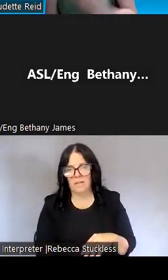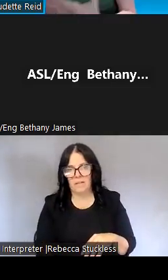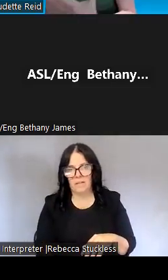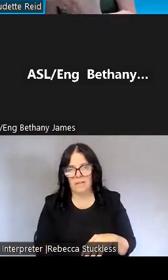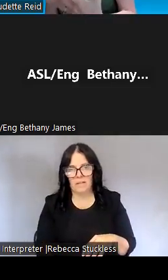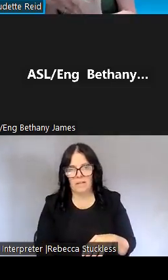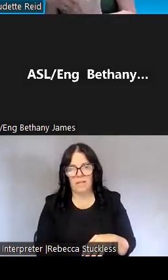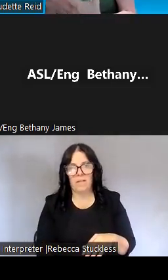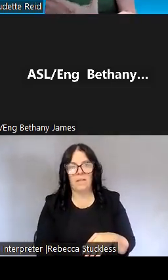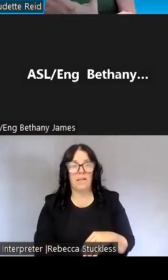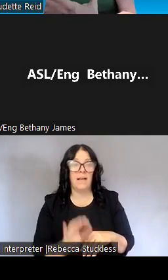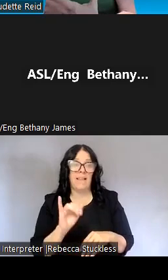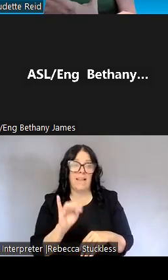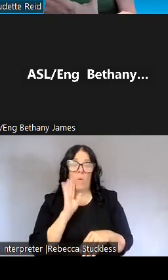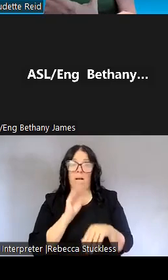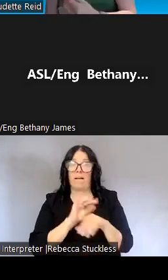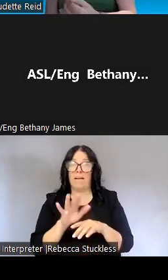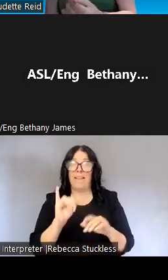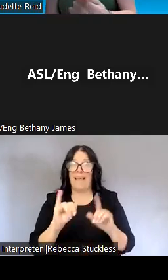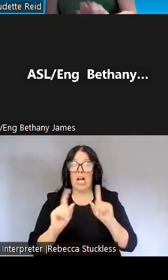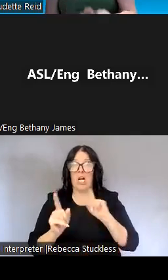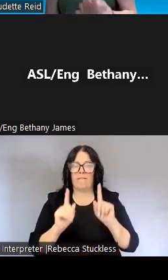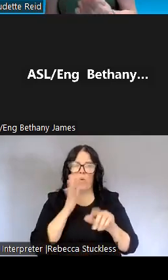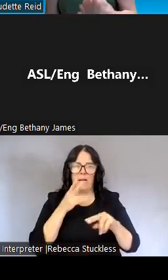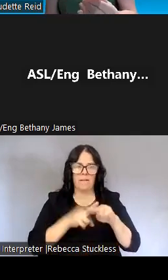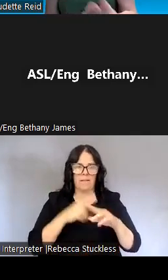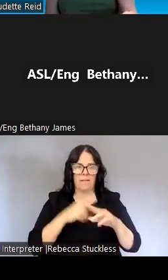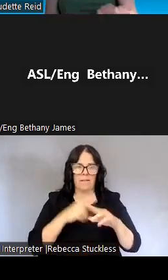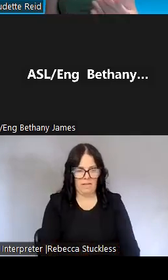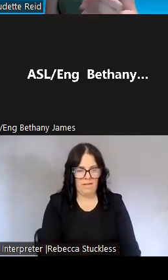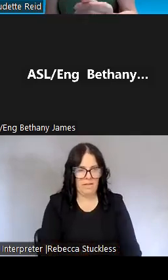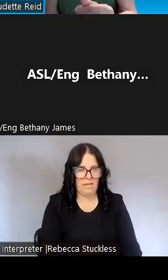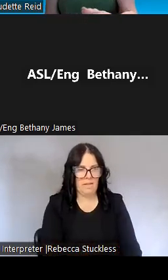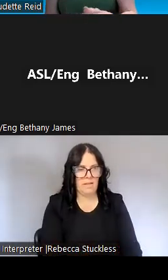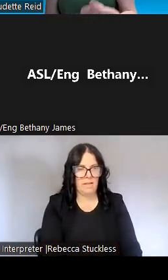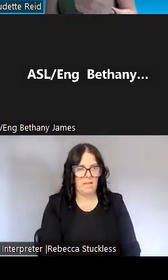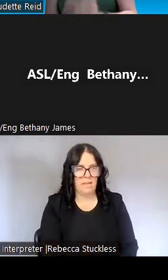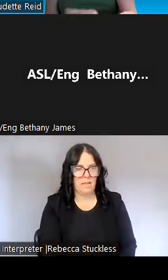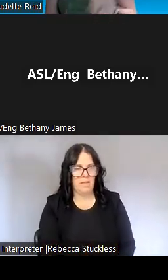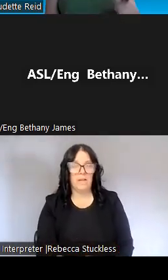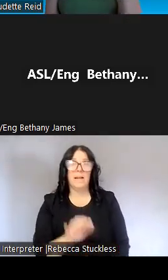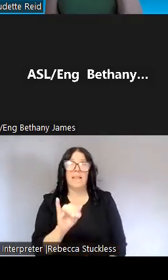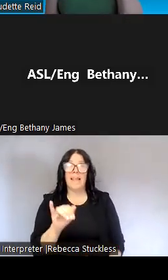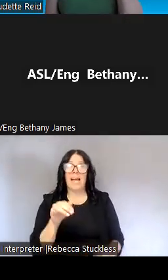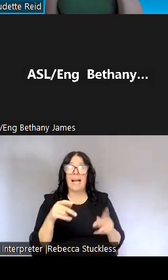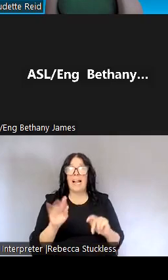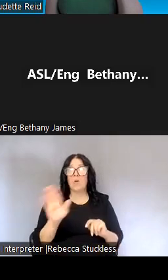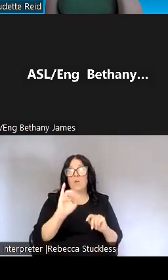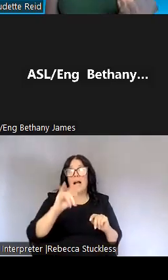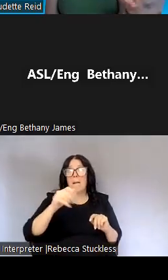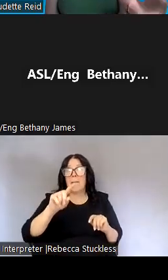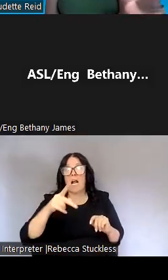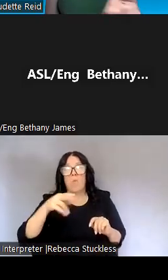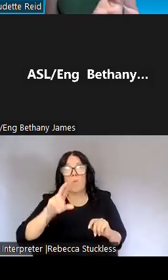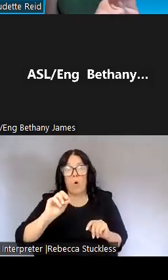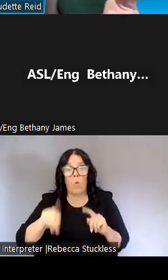a conversation boost. And this allows the iPod Pro, when you have those in